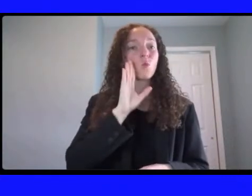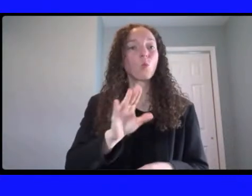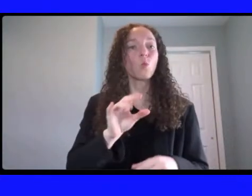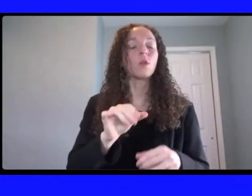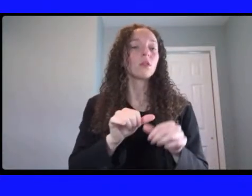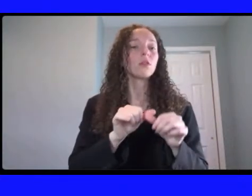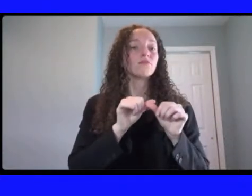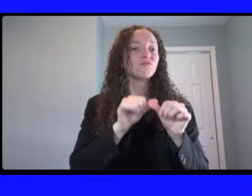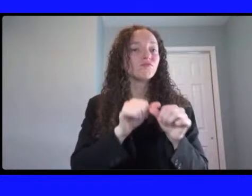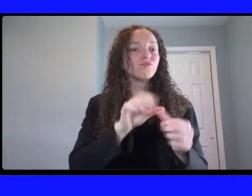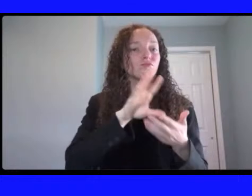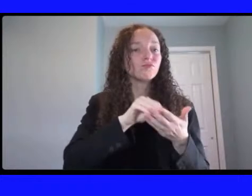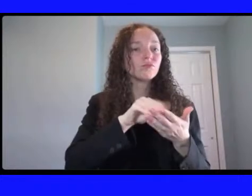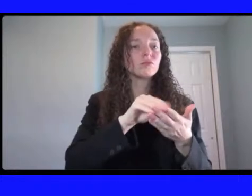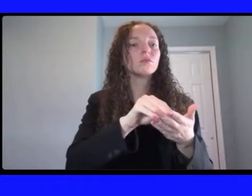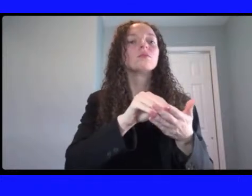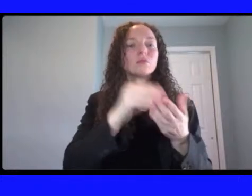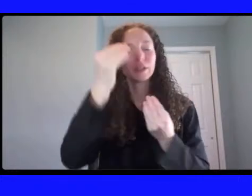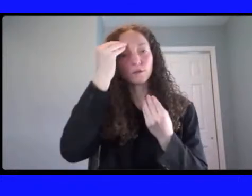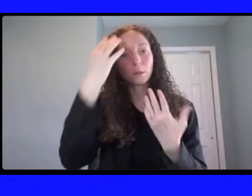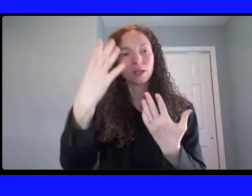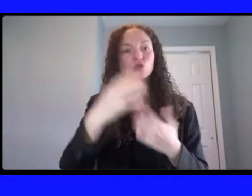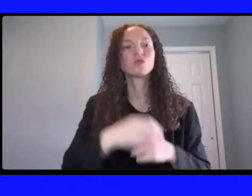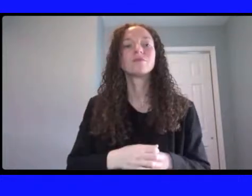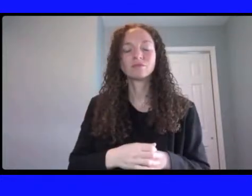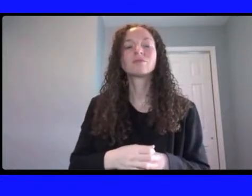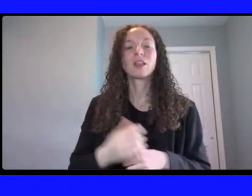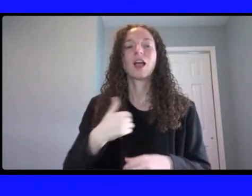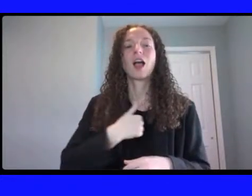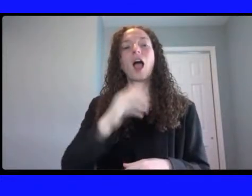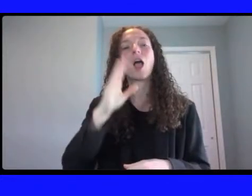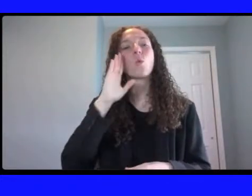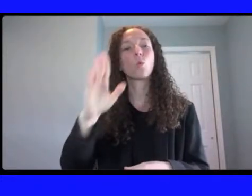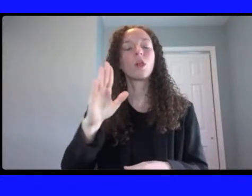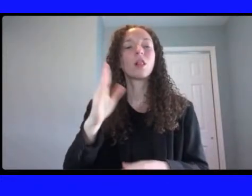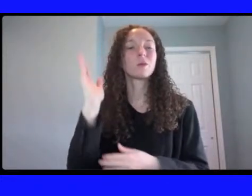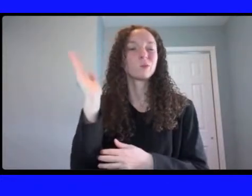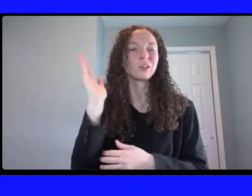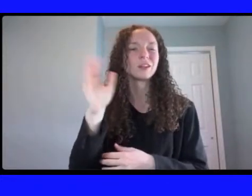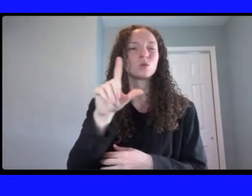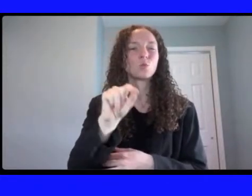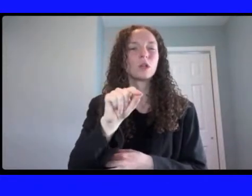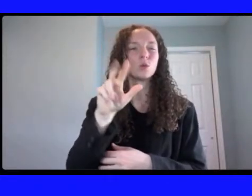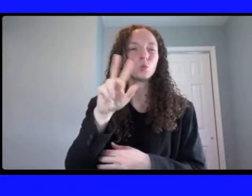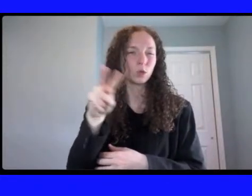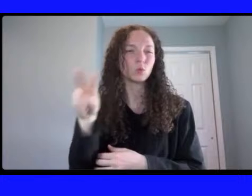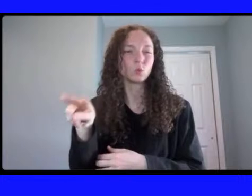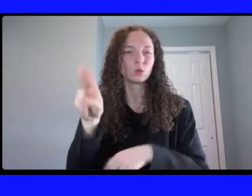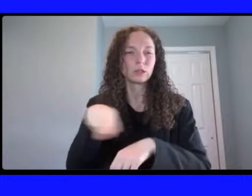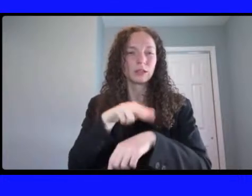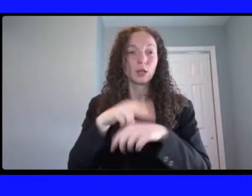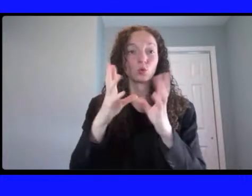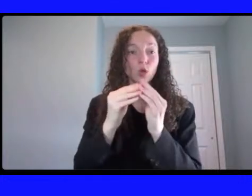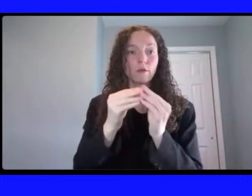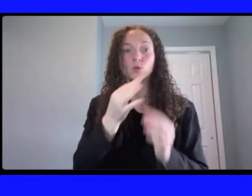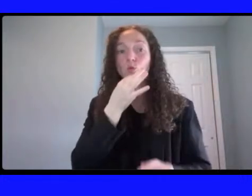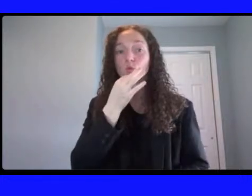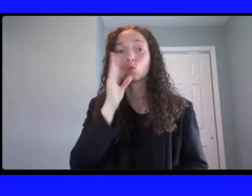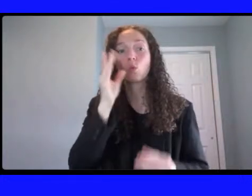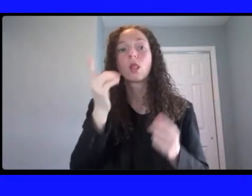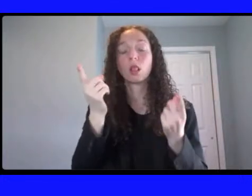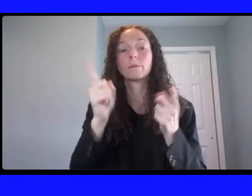either be due to clinical, behavioral health, or other factors related to social determinants of health, Right now,